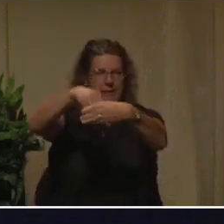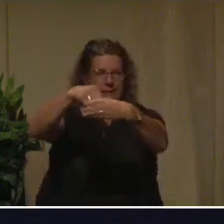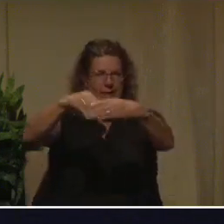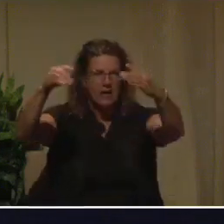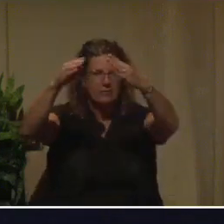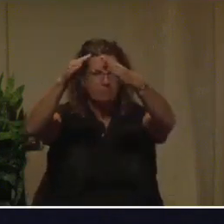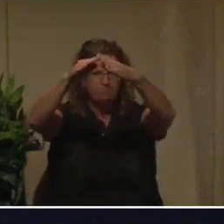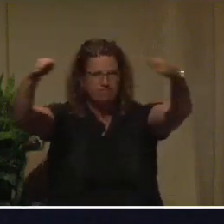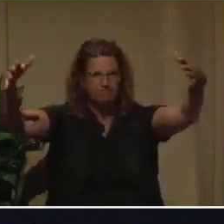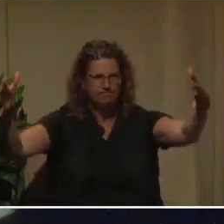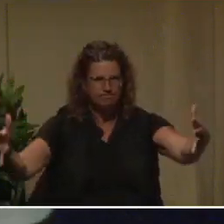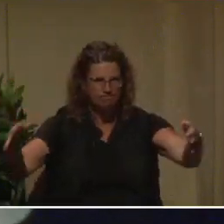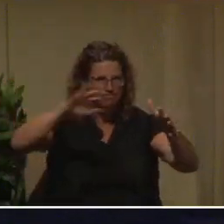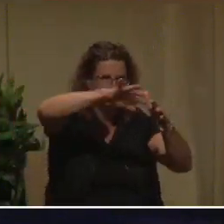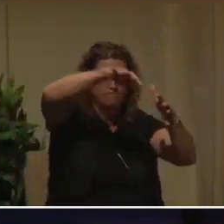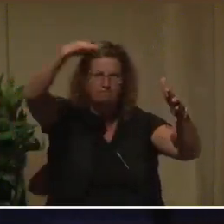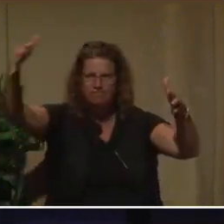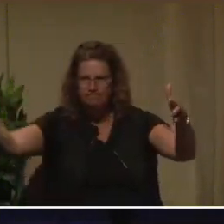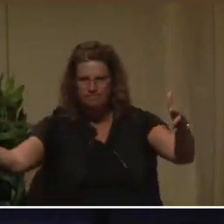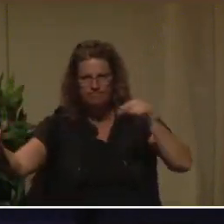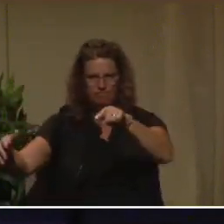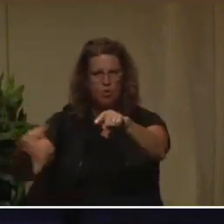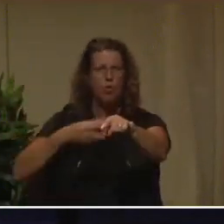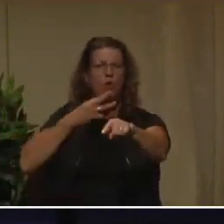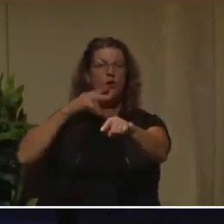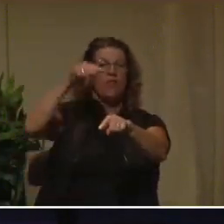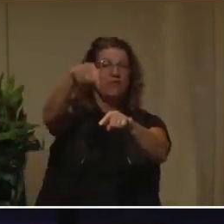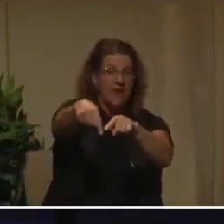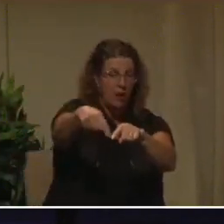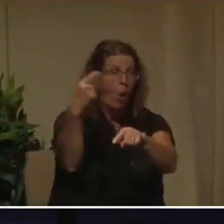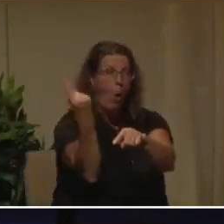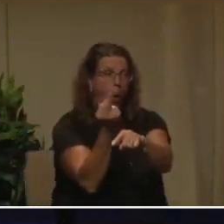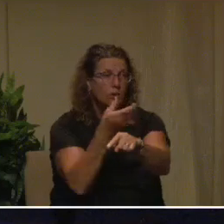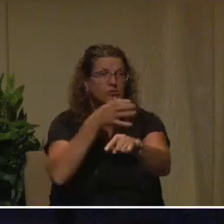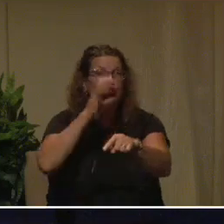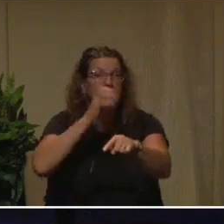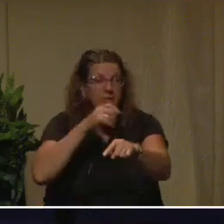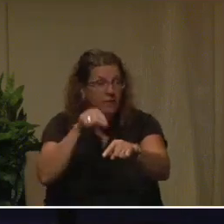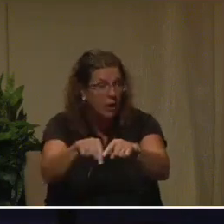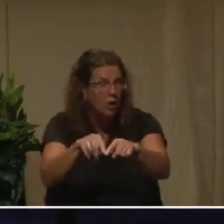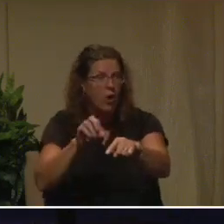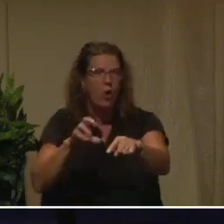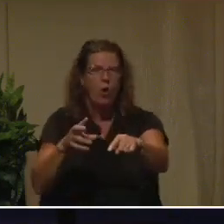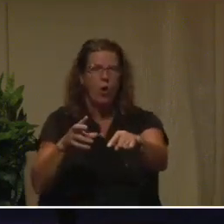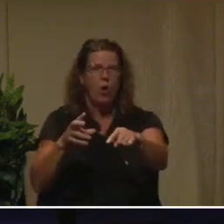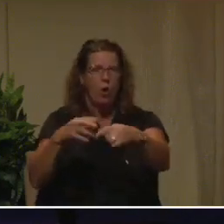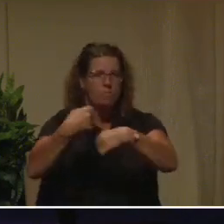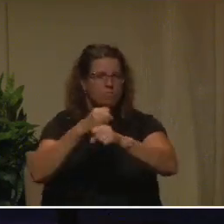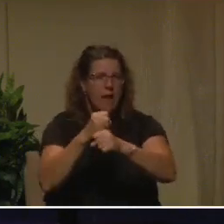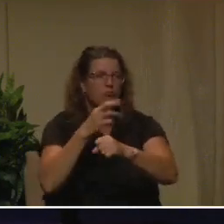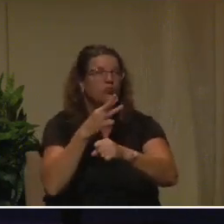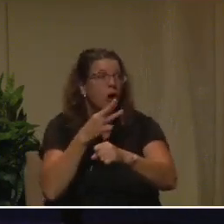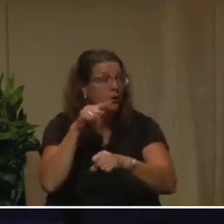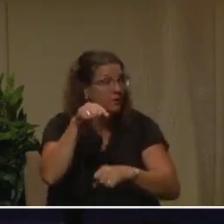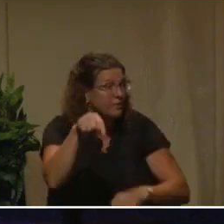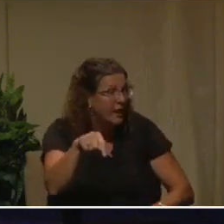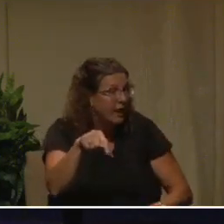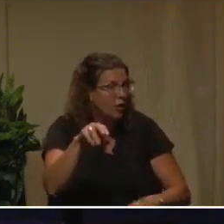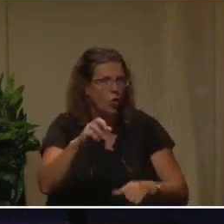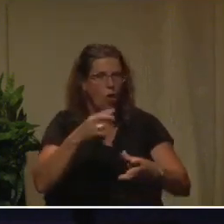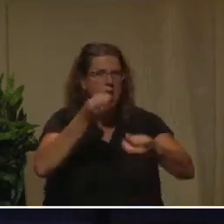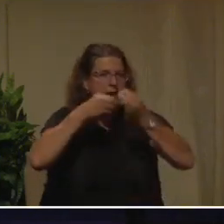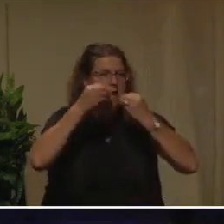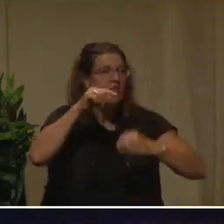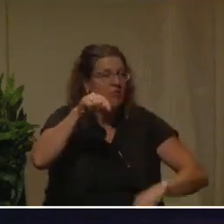contained ecosystem. They could only drink the water that was there originally or produced there. They could only